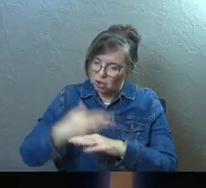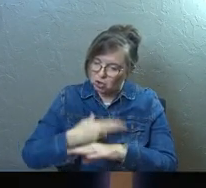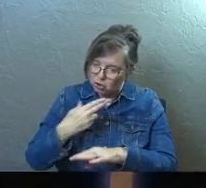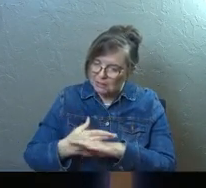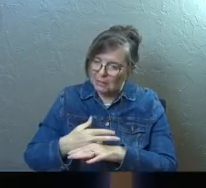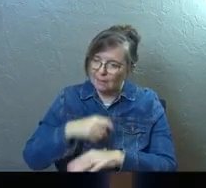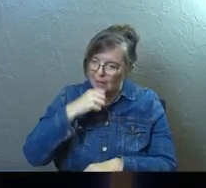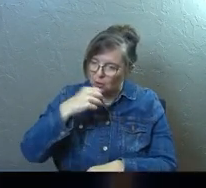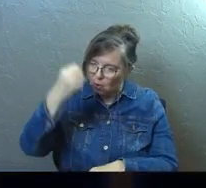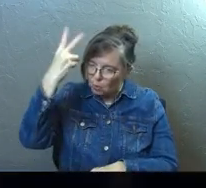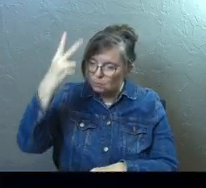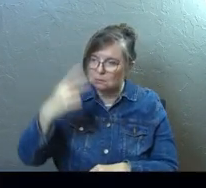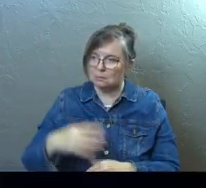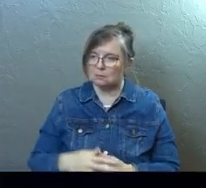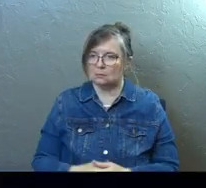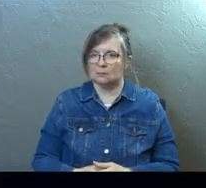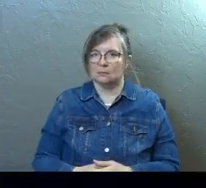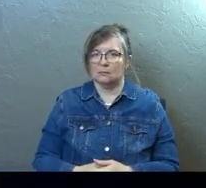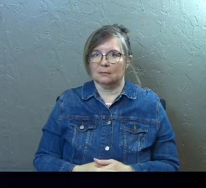sheep and goats.